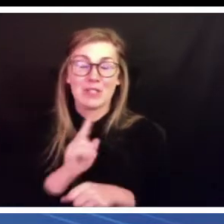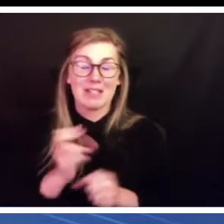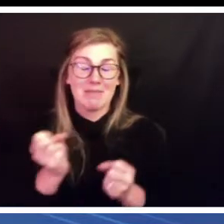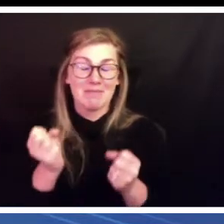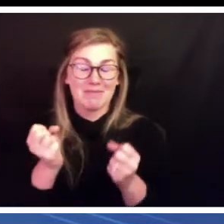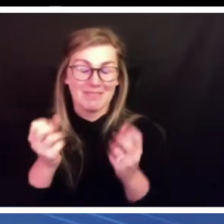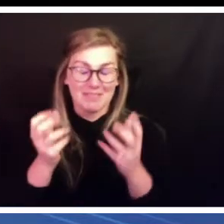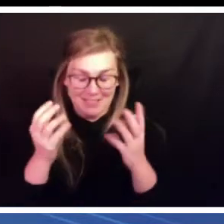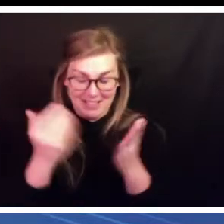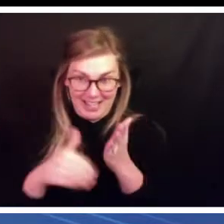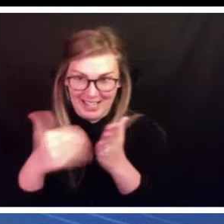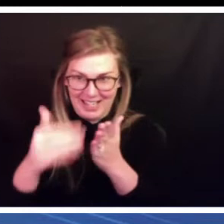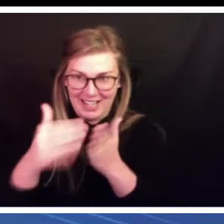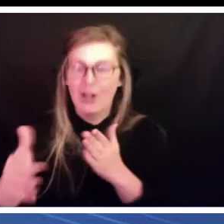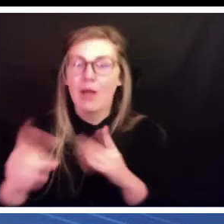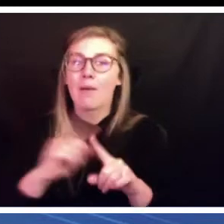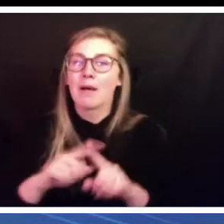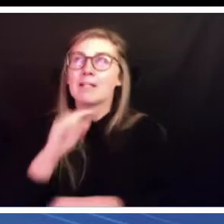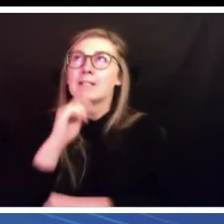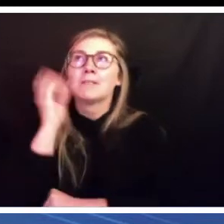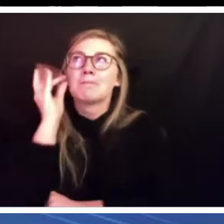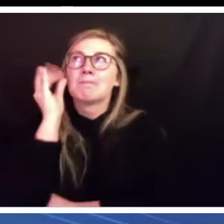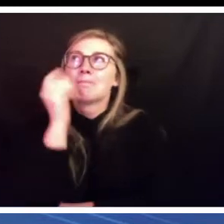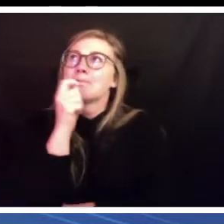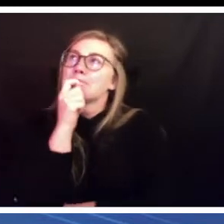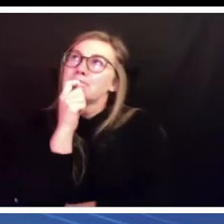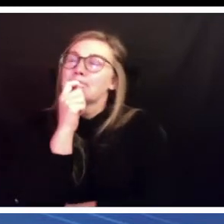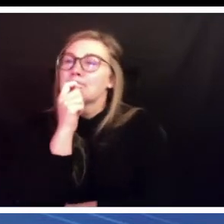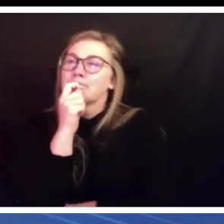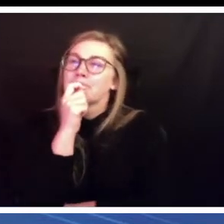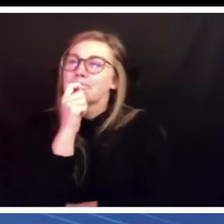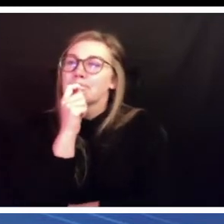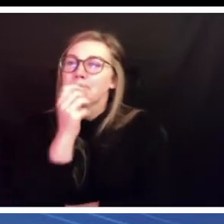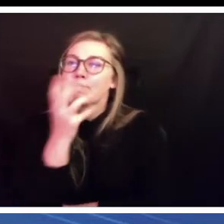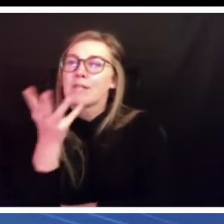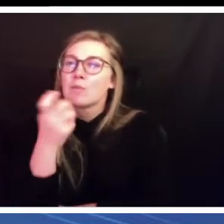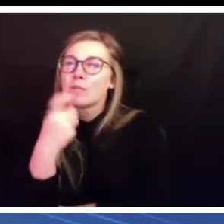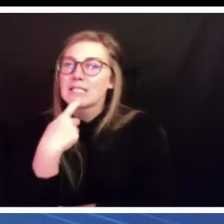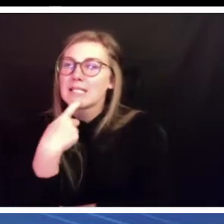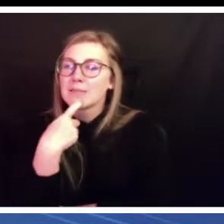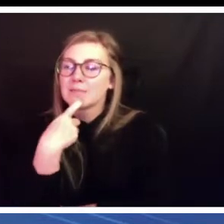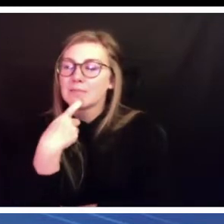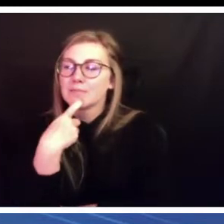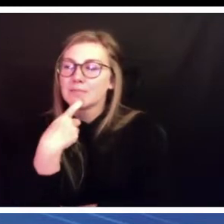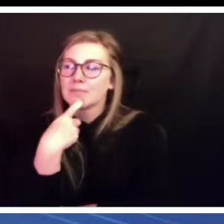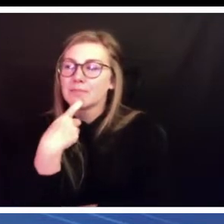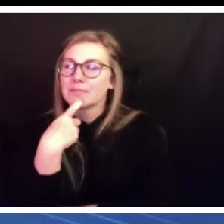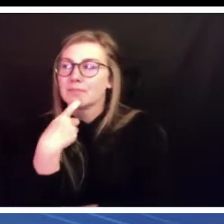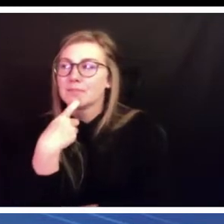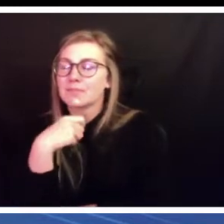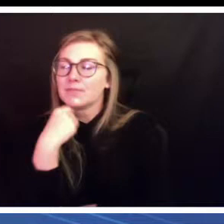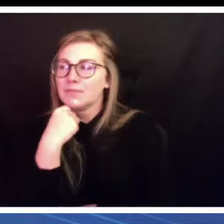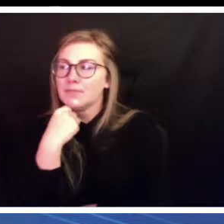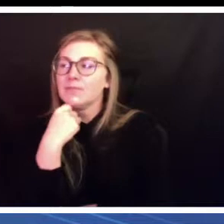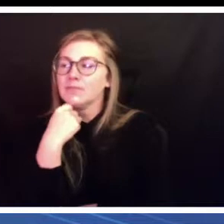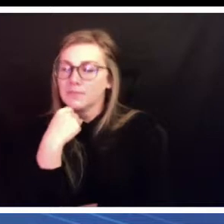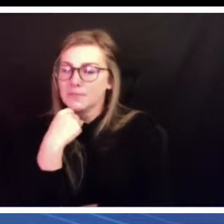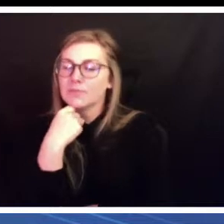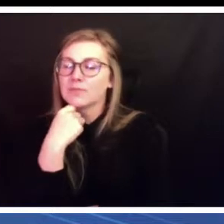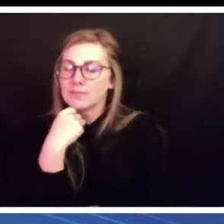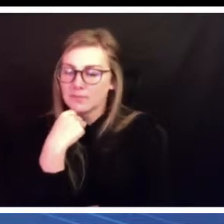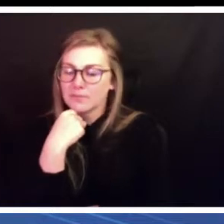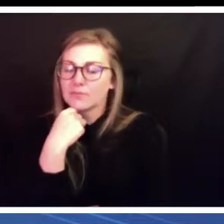Um, I want to say, okay. There is a re resonance